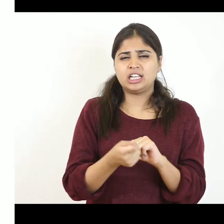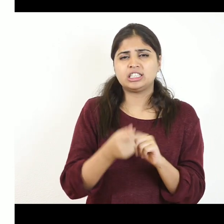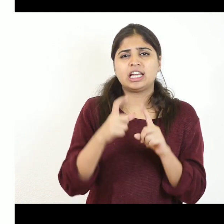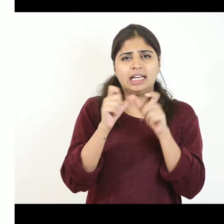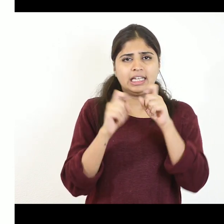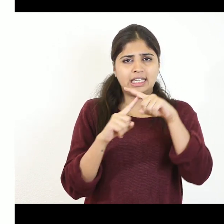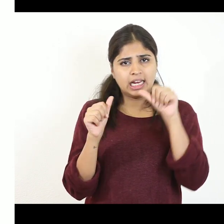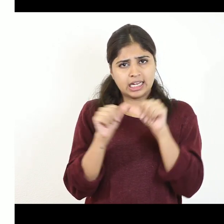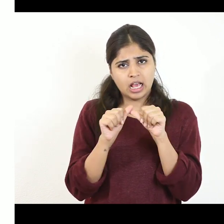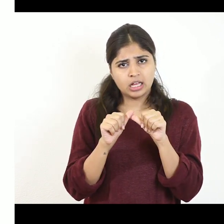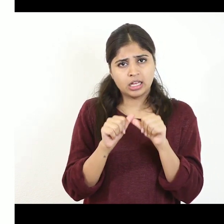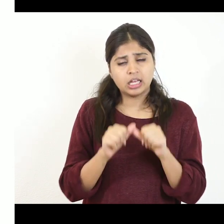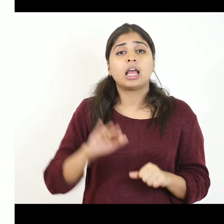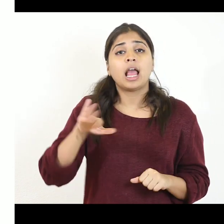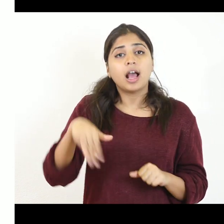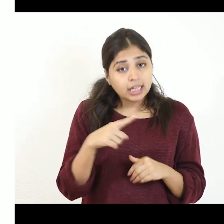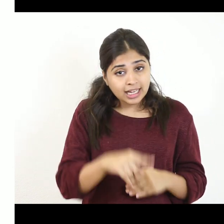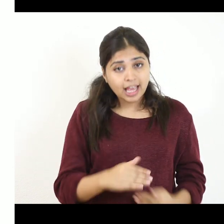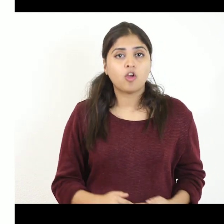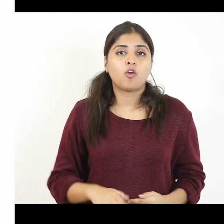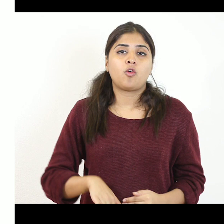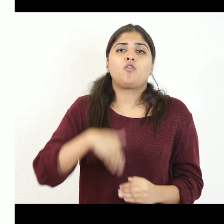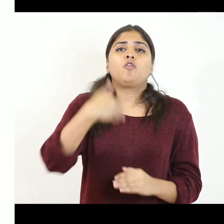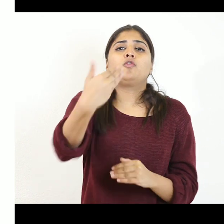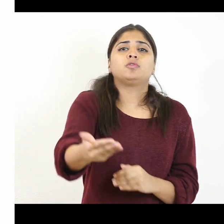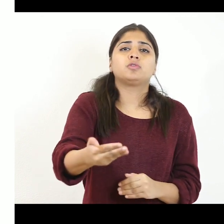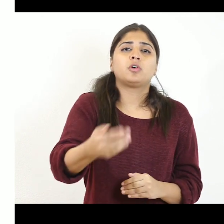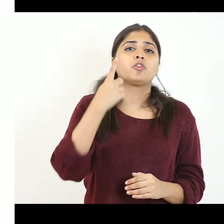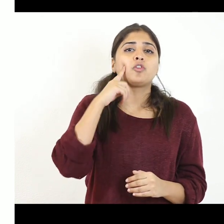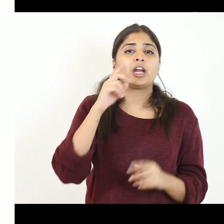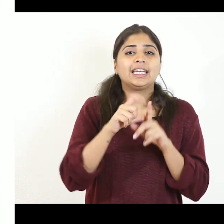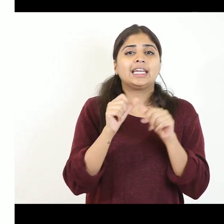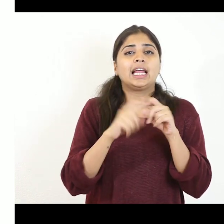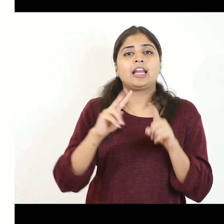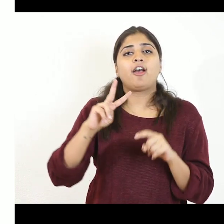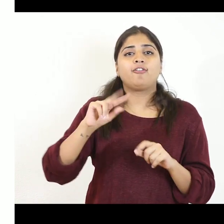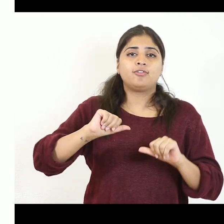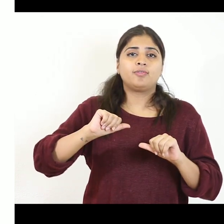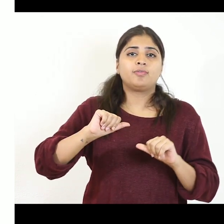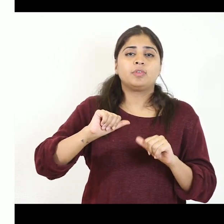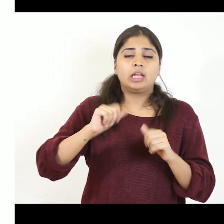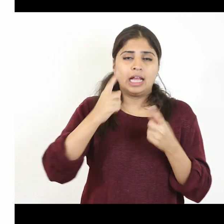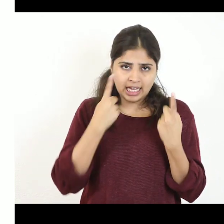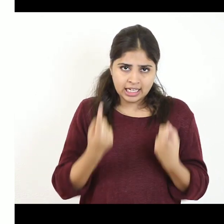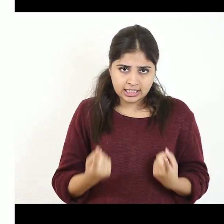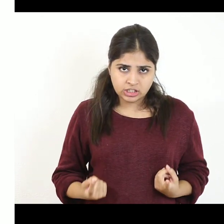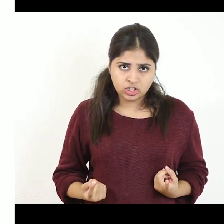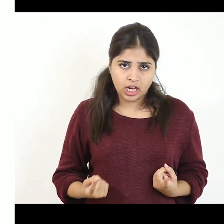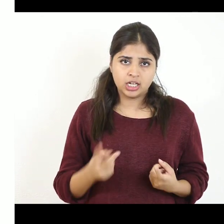the data is taken as soon as the data passes the validation phase.